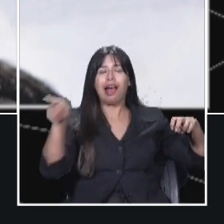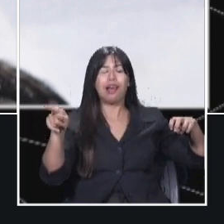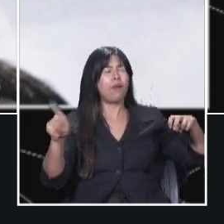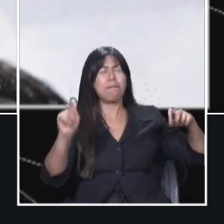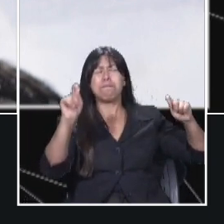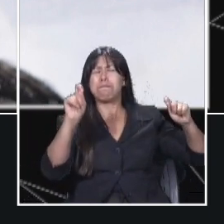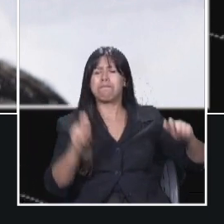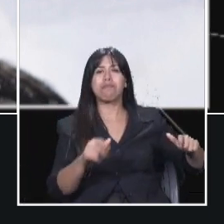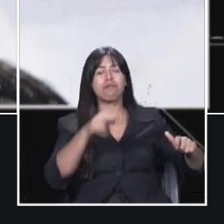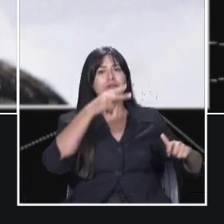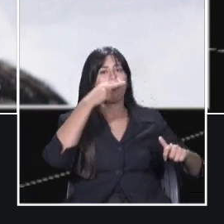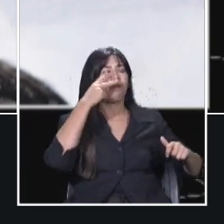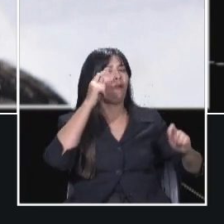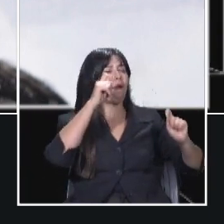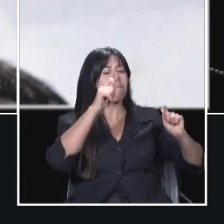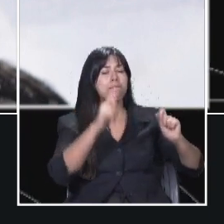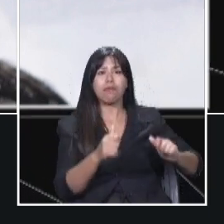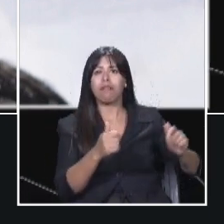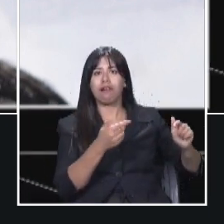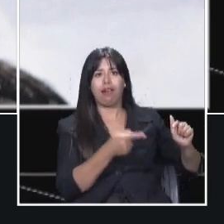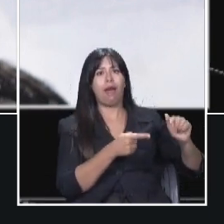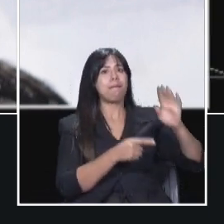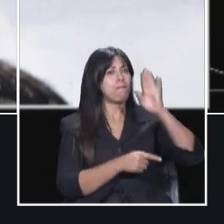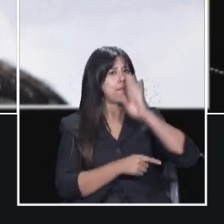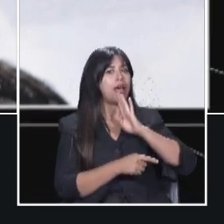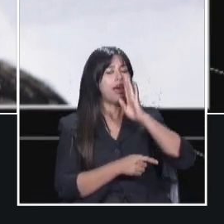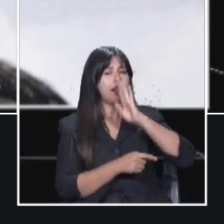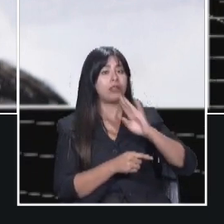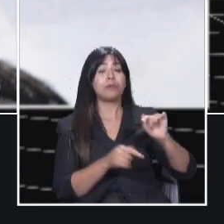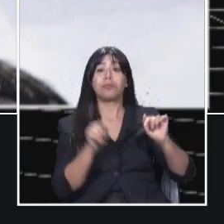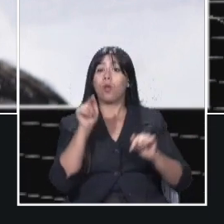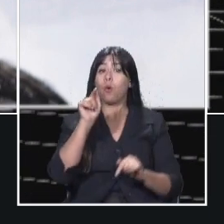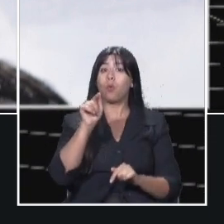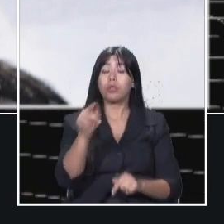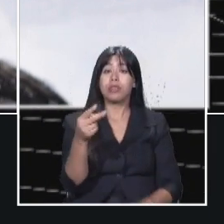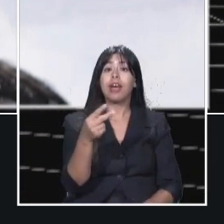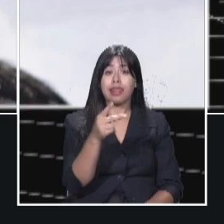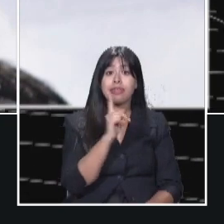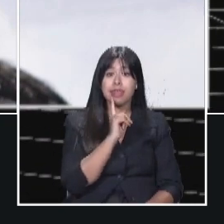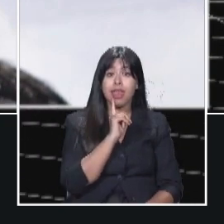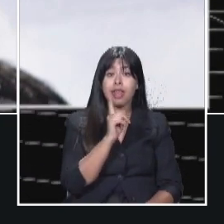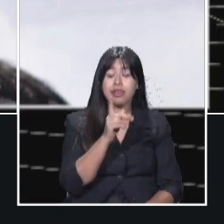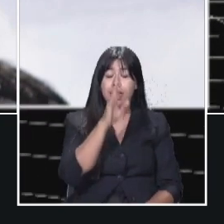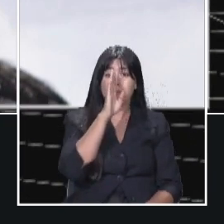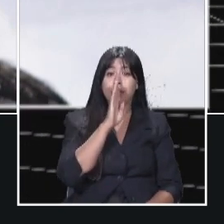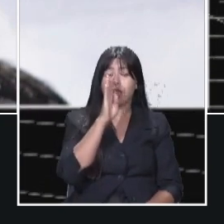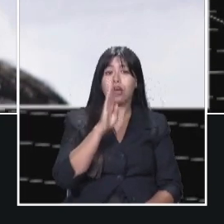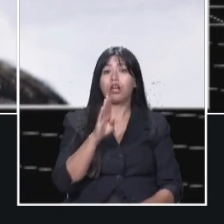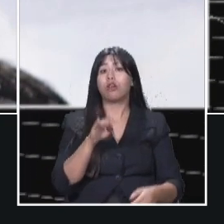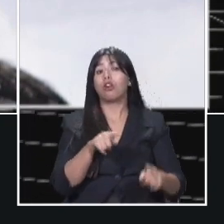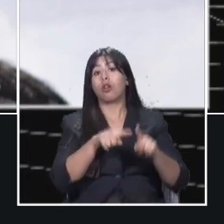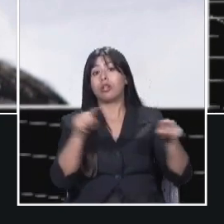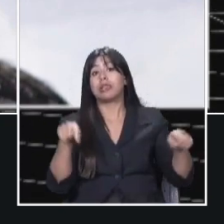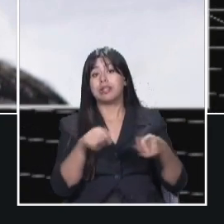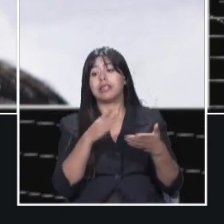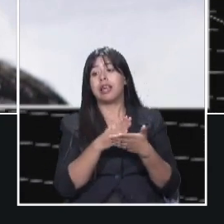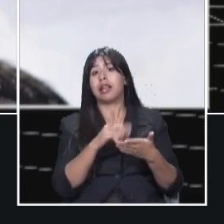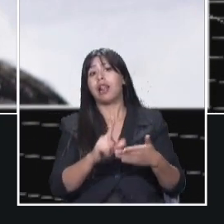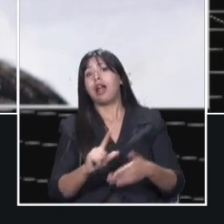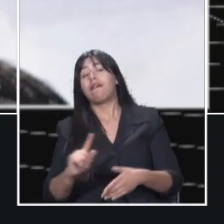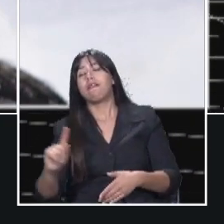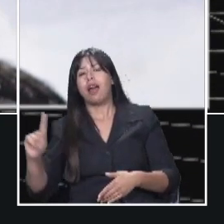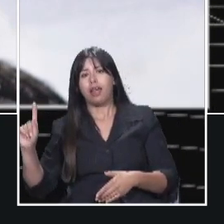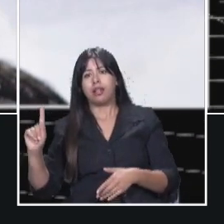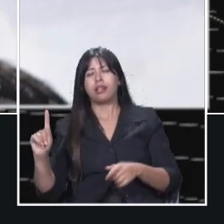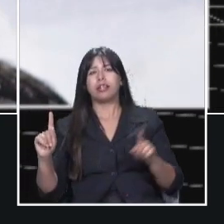Yes? In fact, if you own a dog and you leave a room, and the dog comes into that room, it can tell that you were in